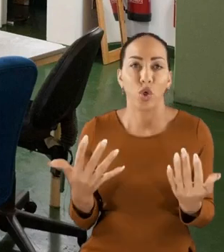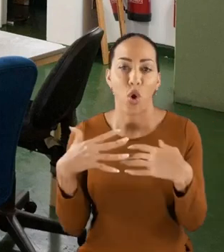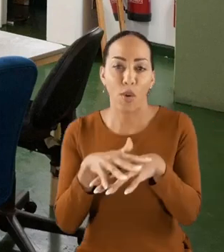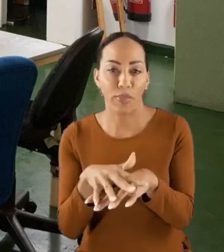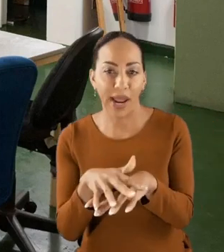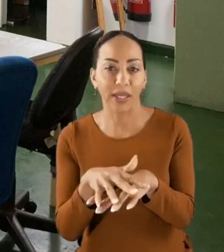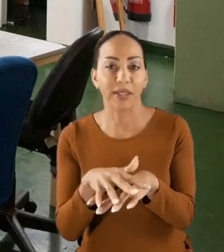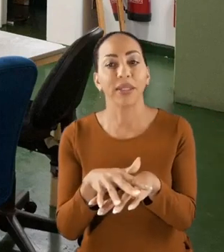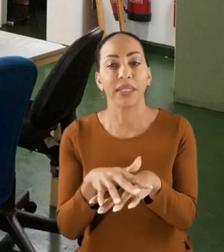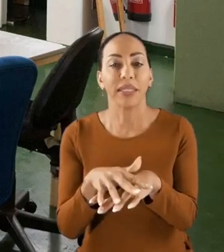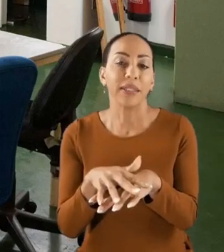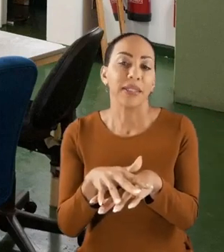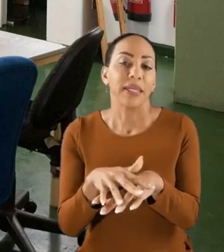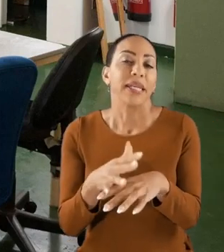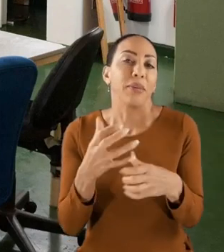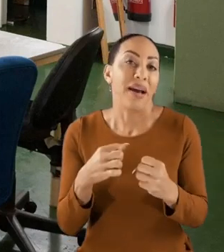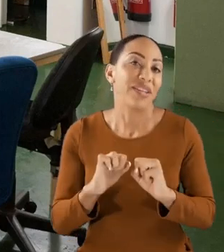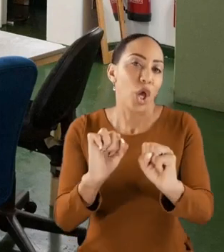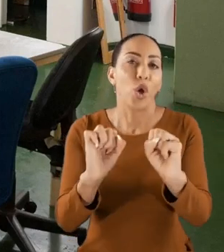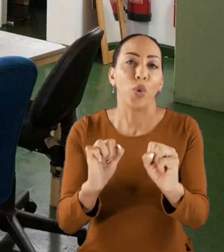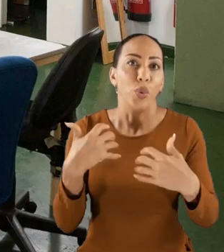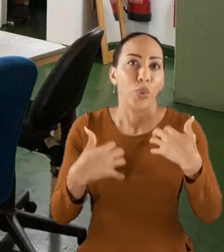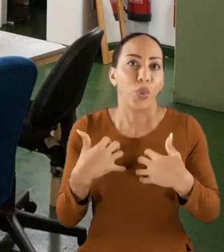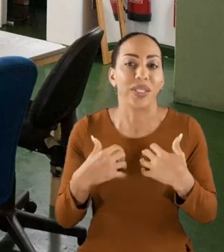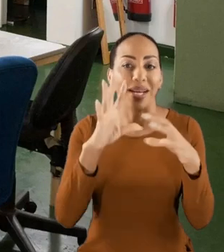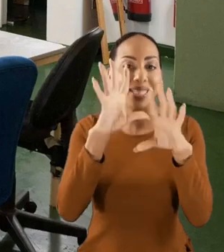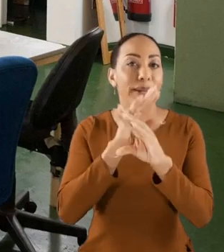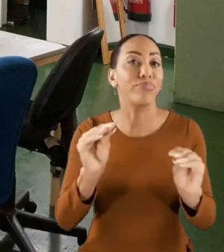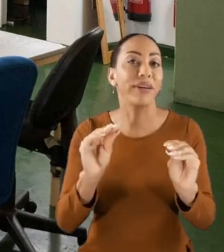creating to that with its own exciting brief.